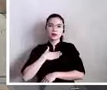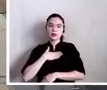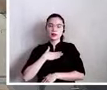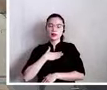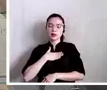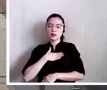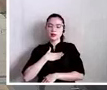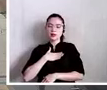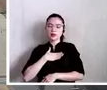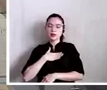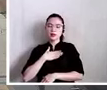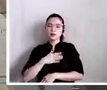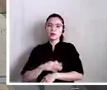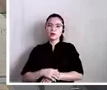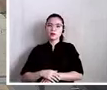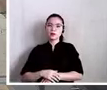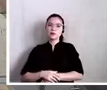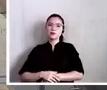goodwill.